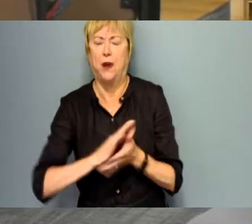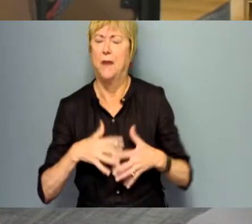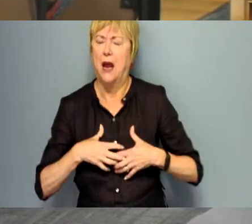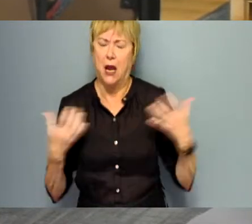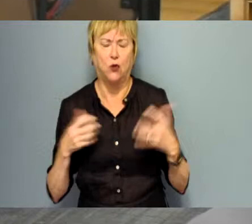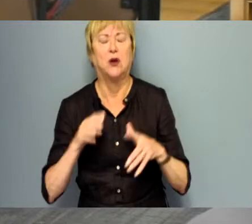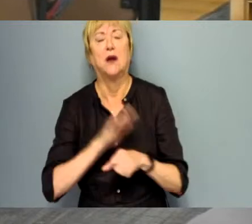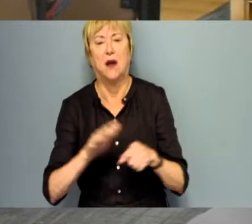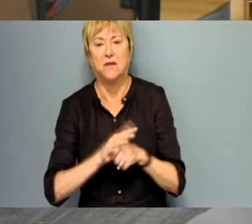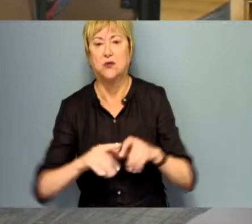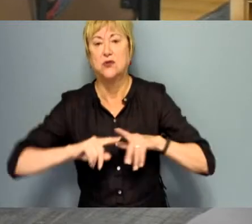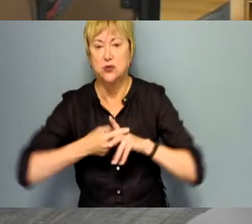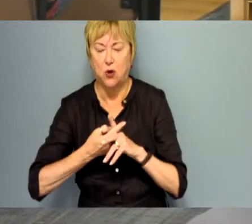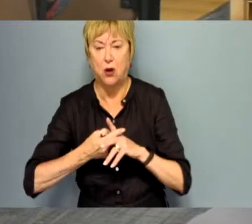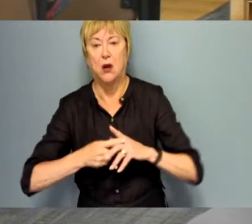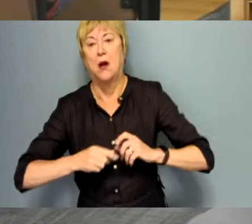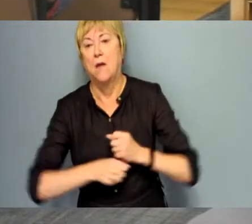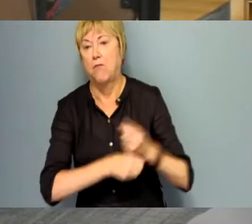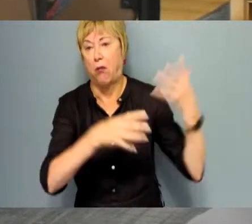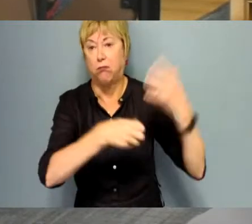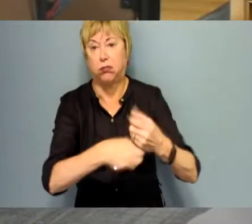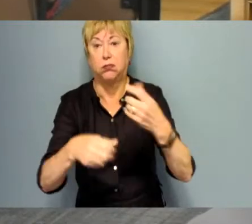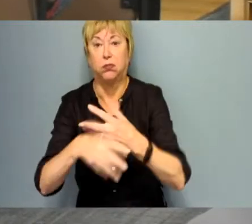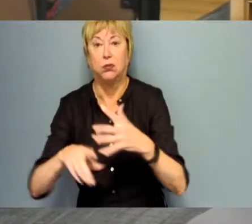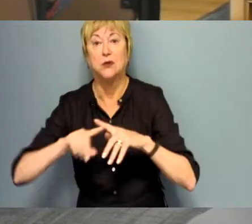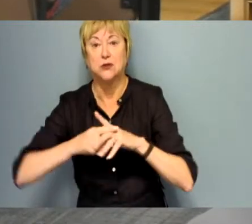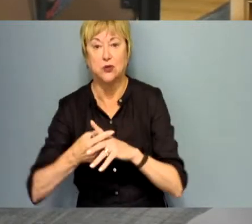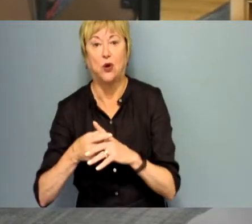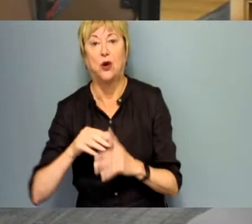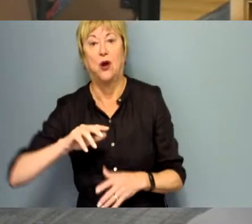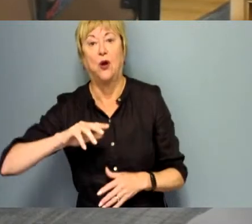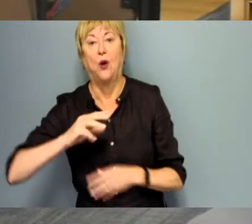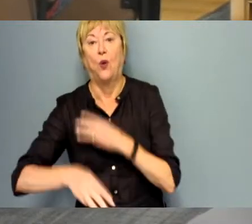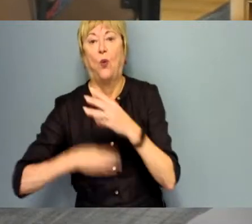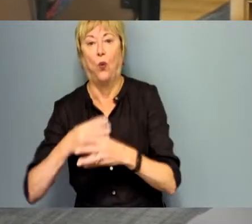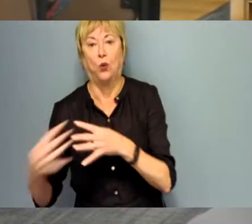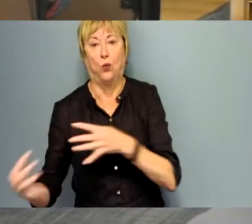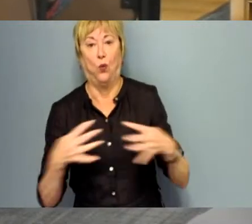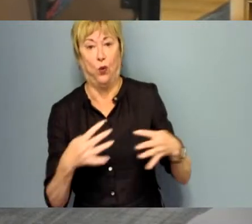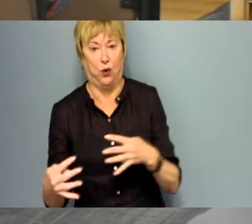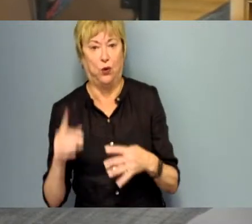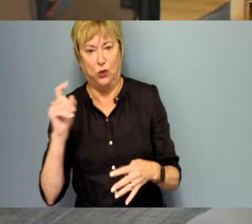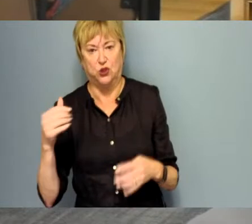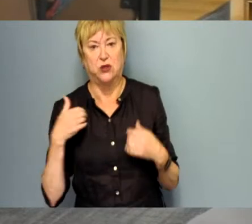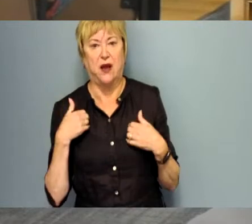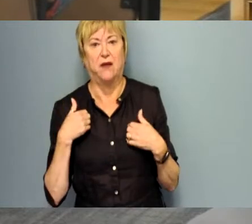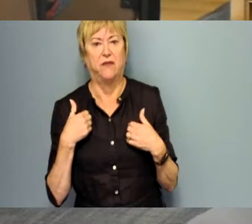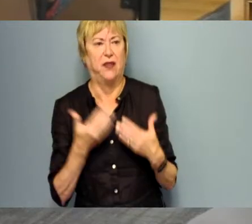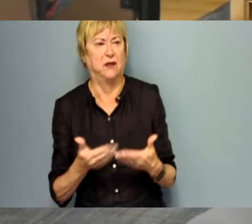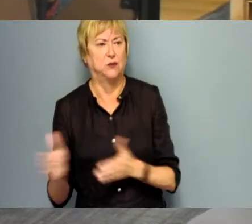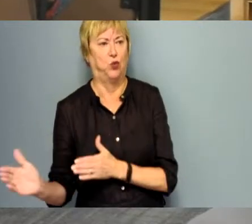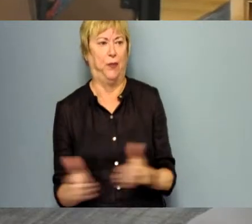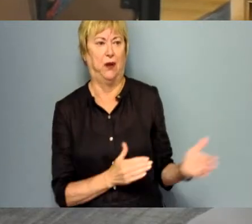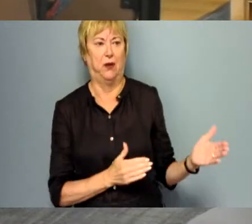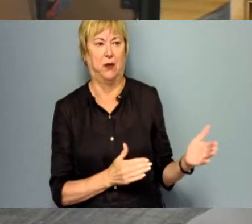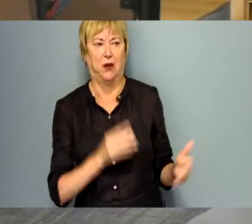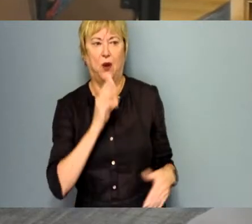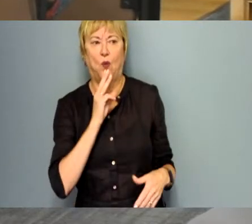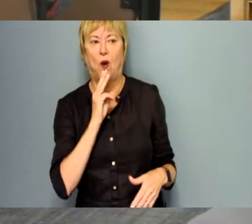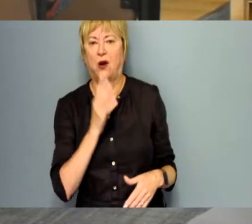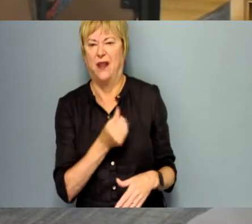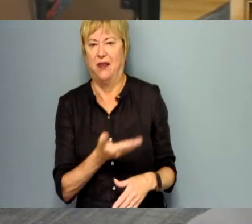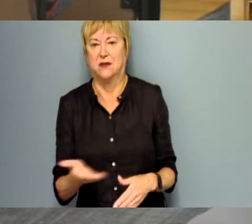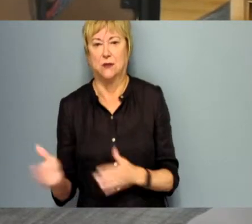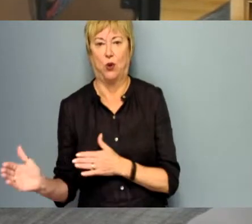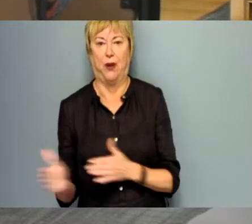war reaction. We should have water and stuff, be prepared for this, unless we can get President Trump in there or